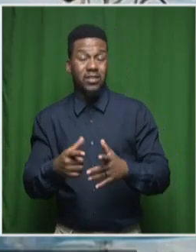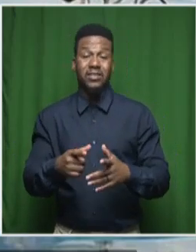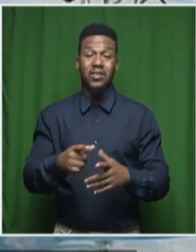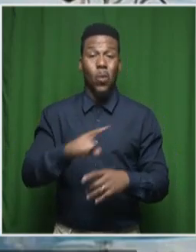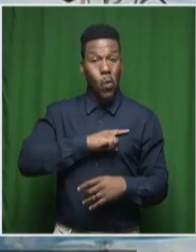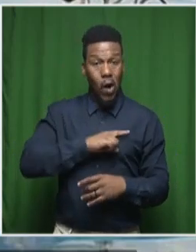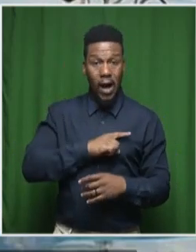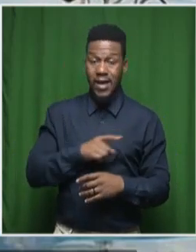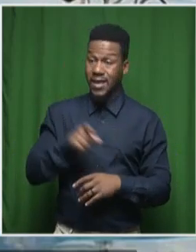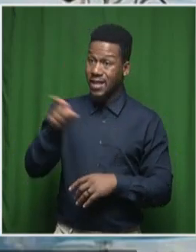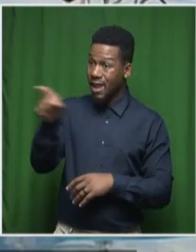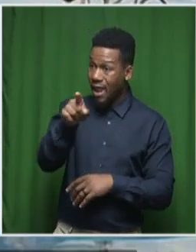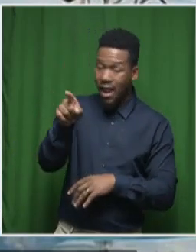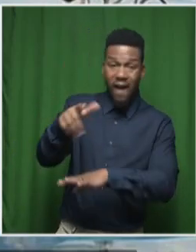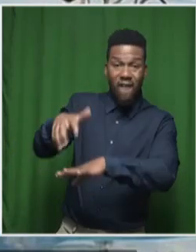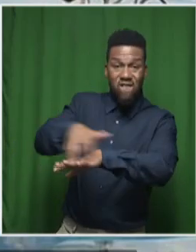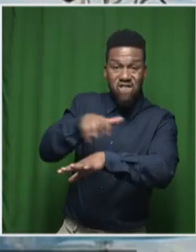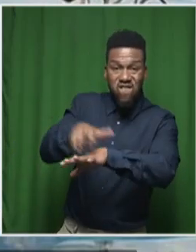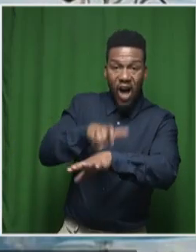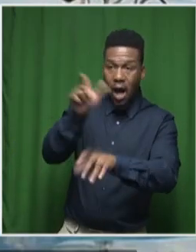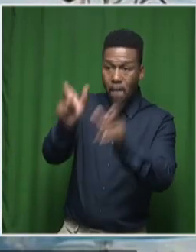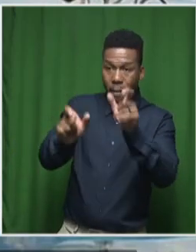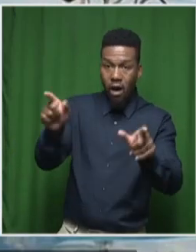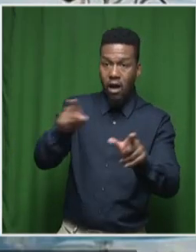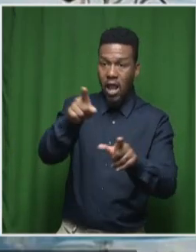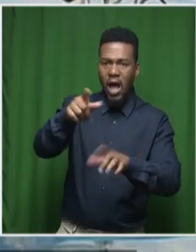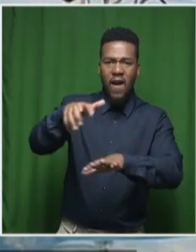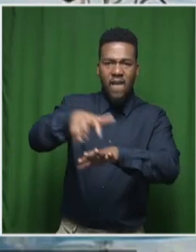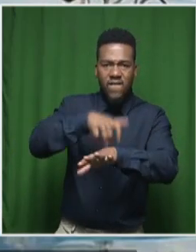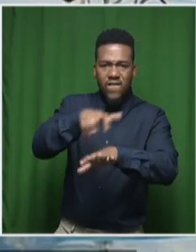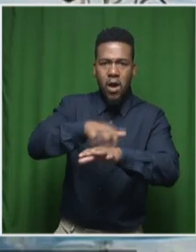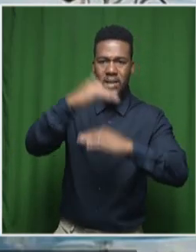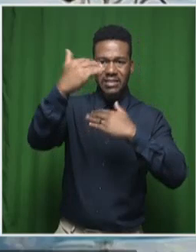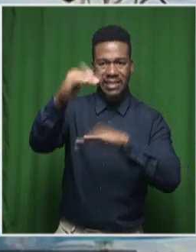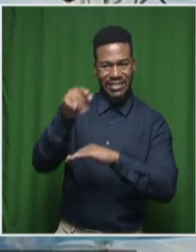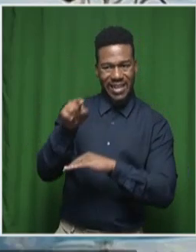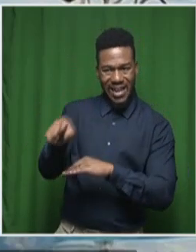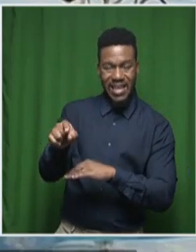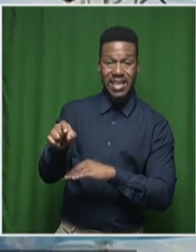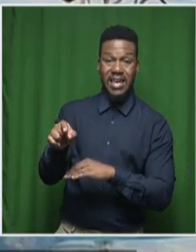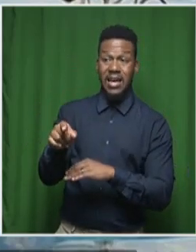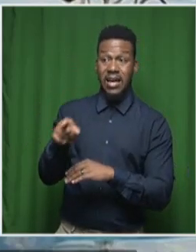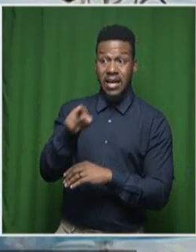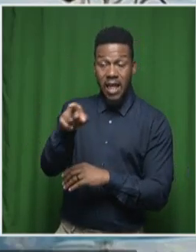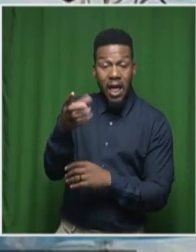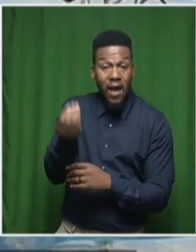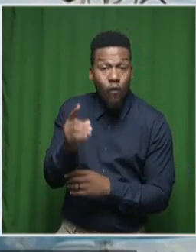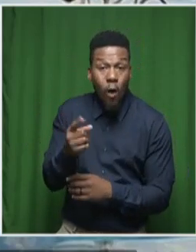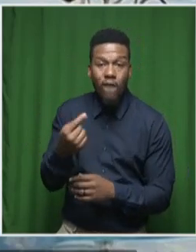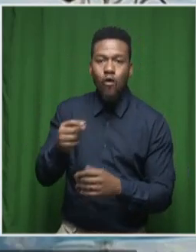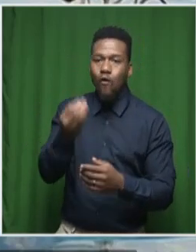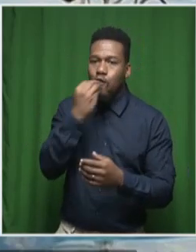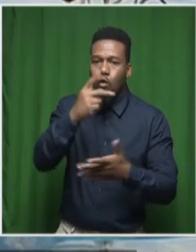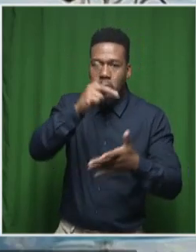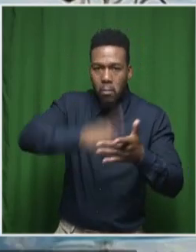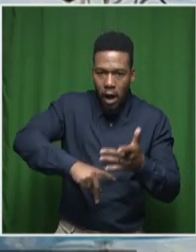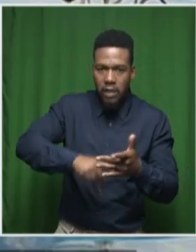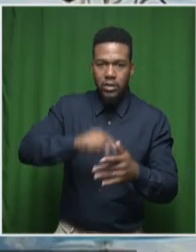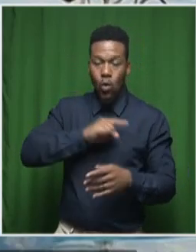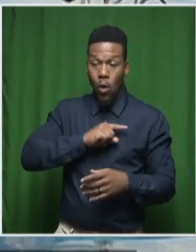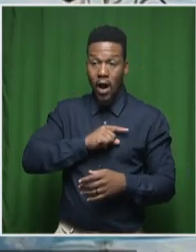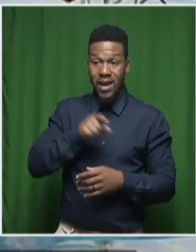what farmers and the agricultural sector have as an outlook when it comes to food prices, because it feeds into the idea of what we